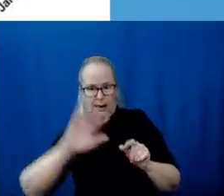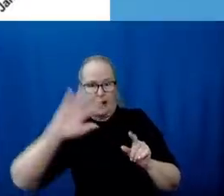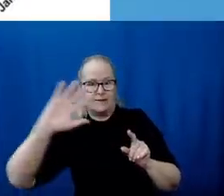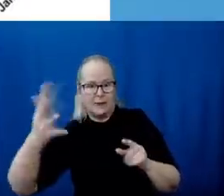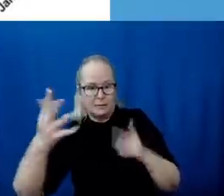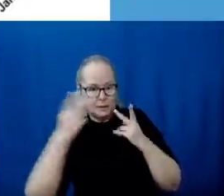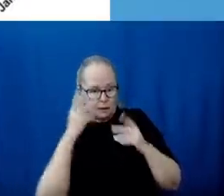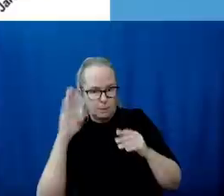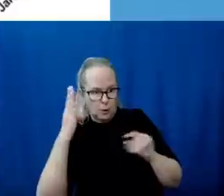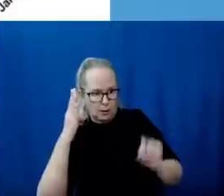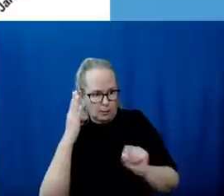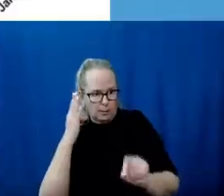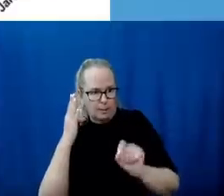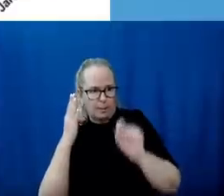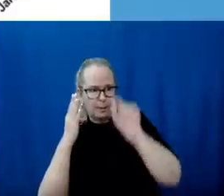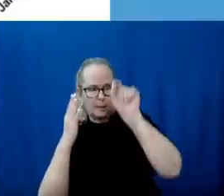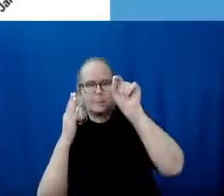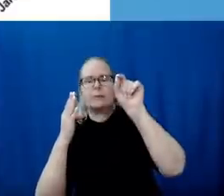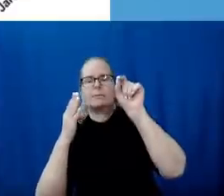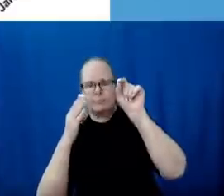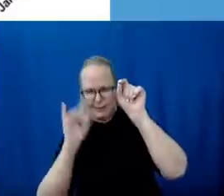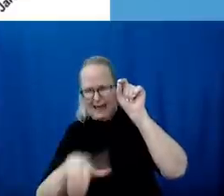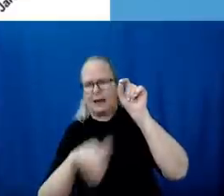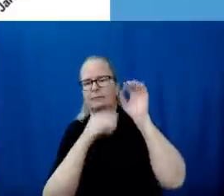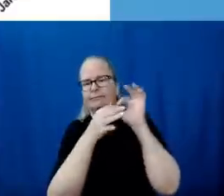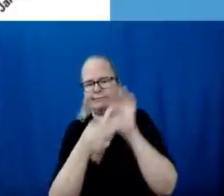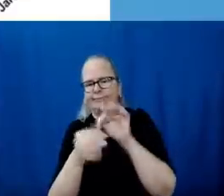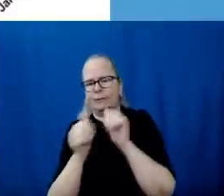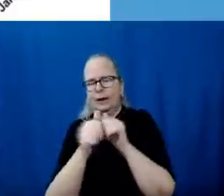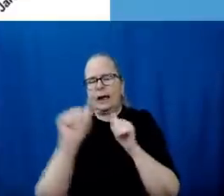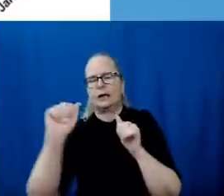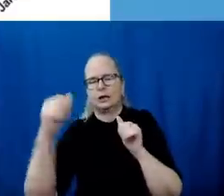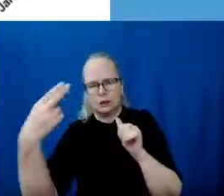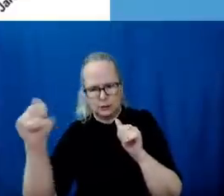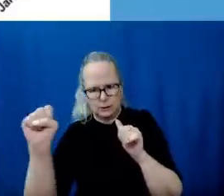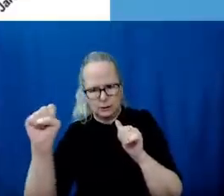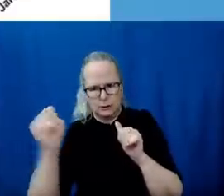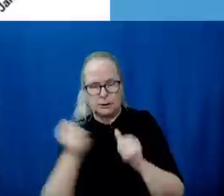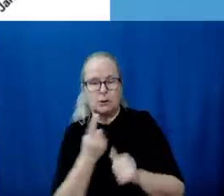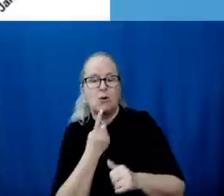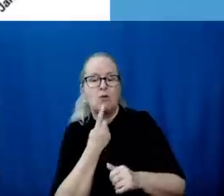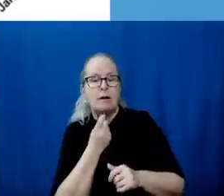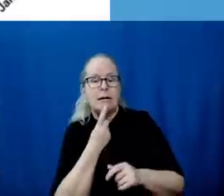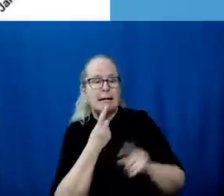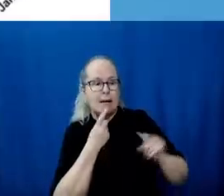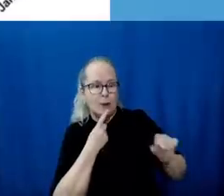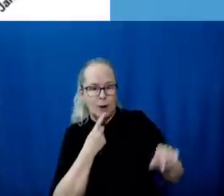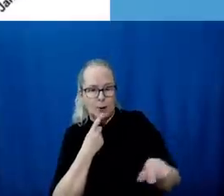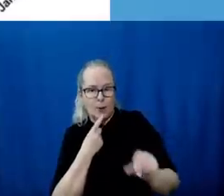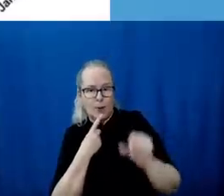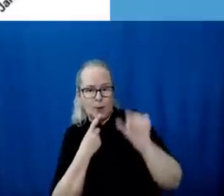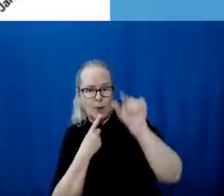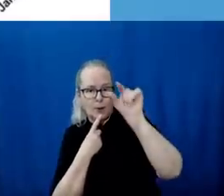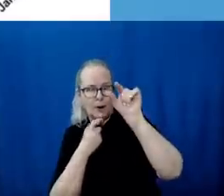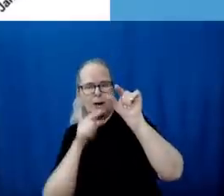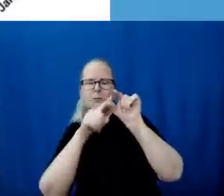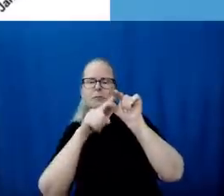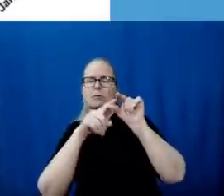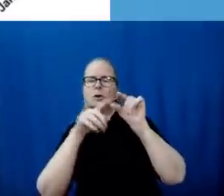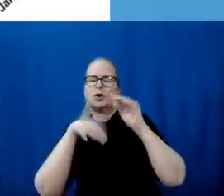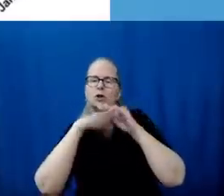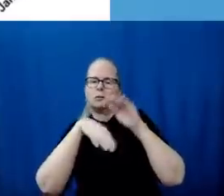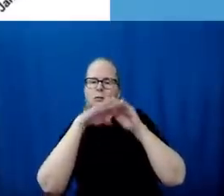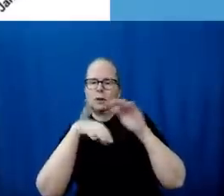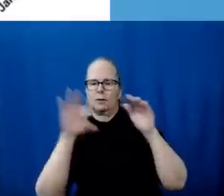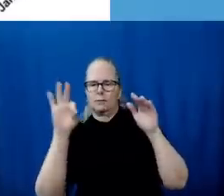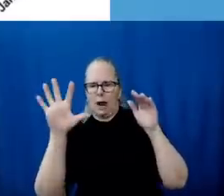that through the second, third, fourth, and fifth wave. And what you can see here in red are the top 95%